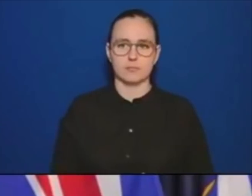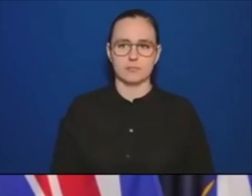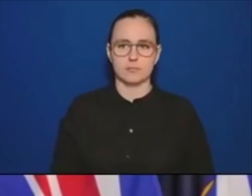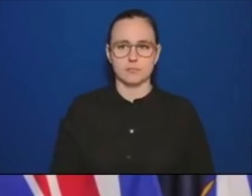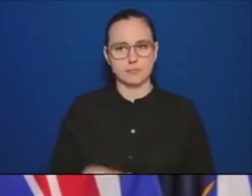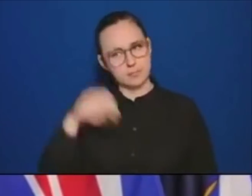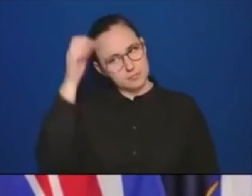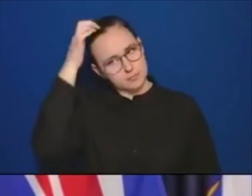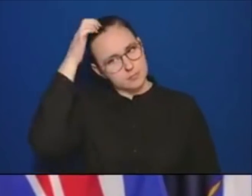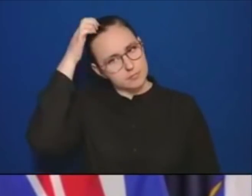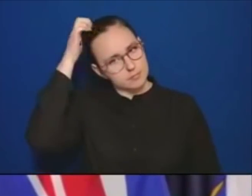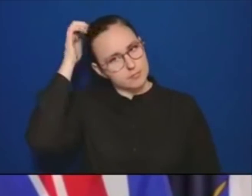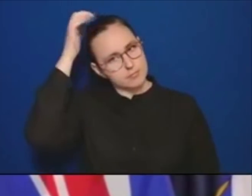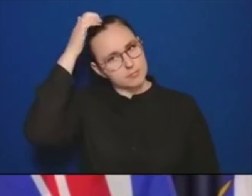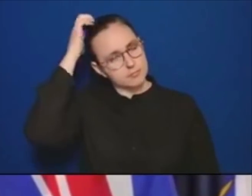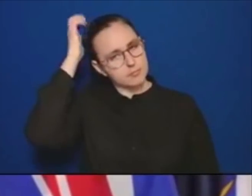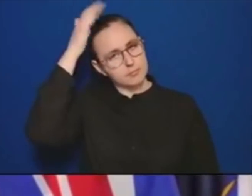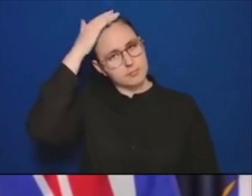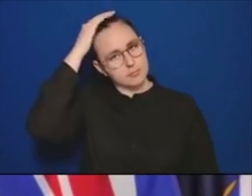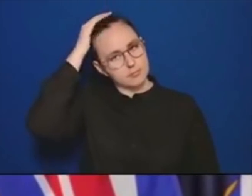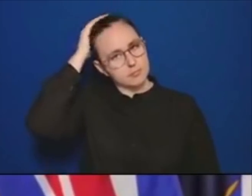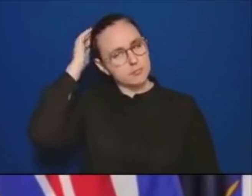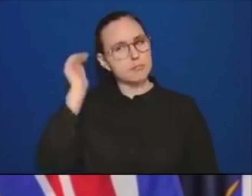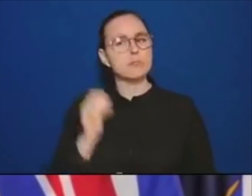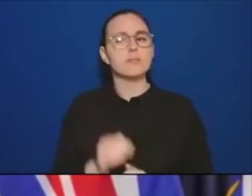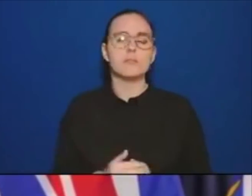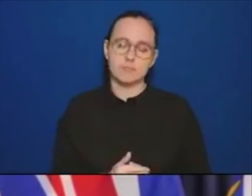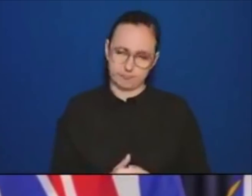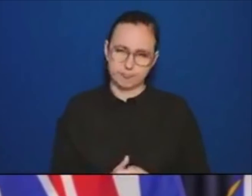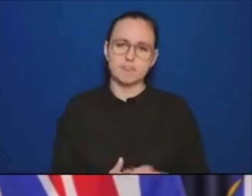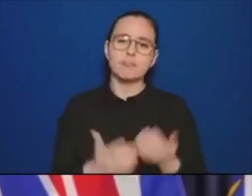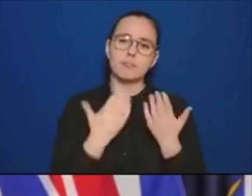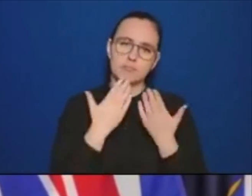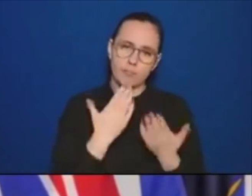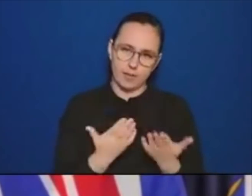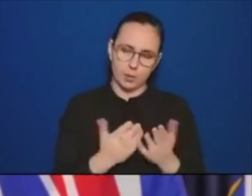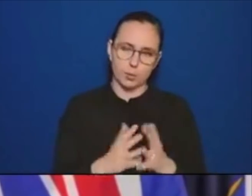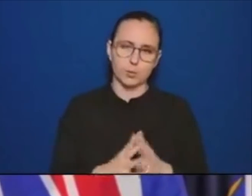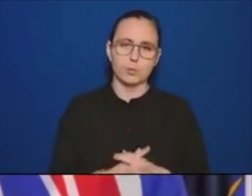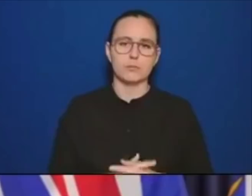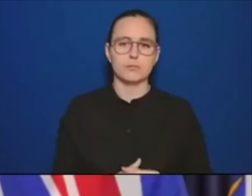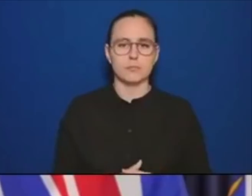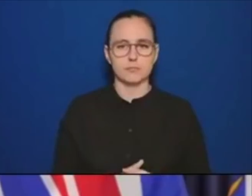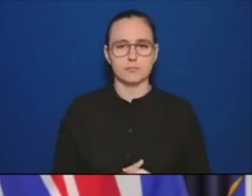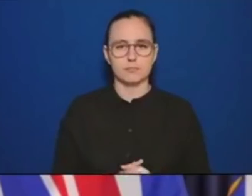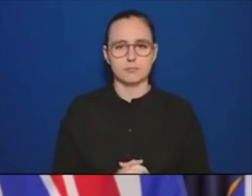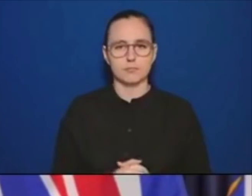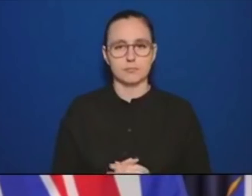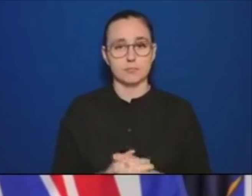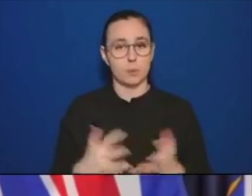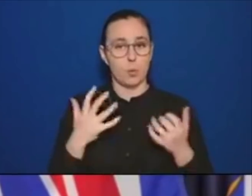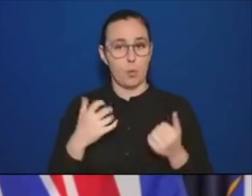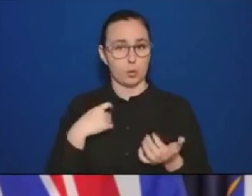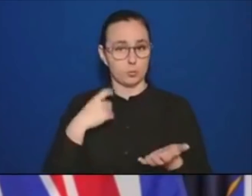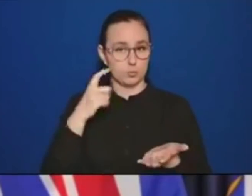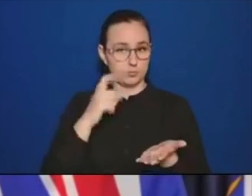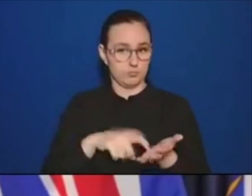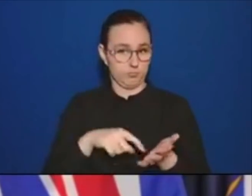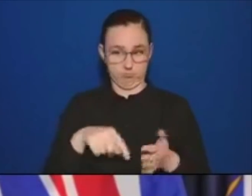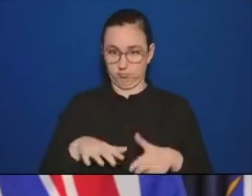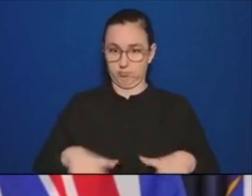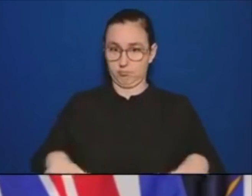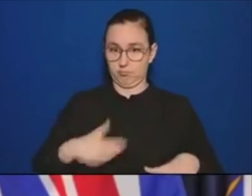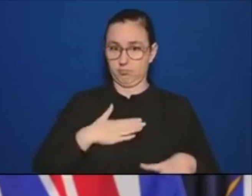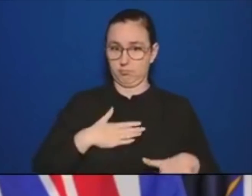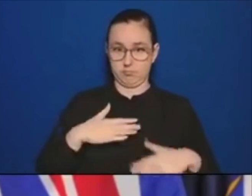Thank you very much, Mr. Farnworth. I'd like to start by acknowledging that we're here today in Lekwungen-speaking territory, the territory currently